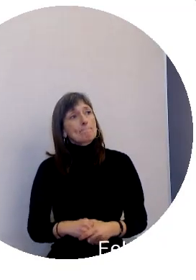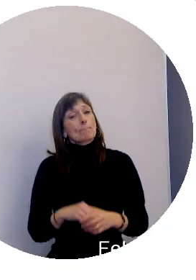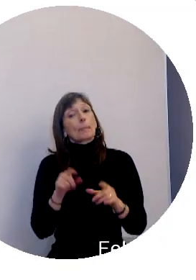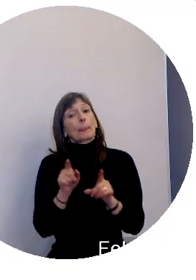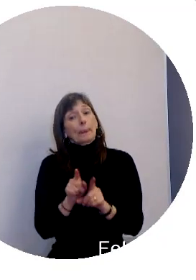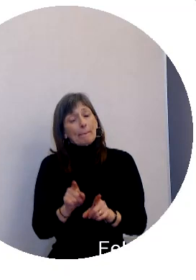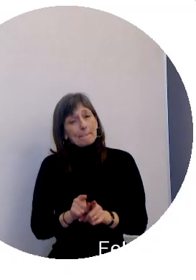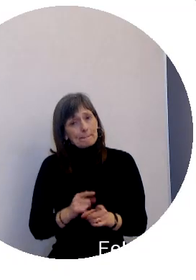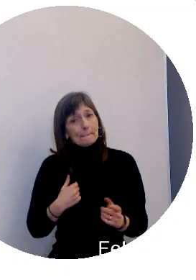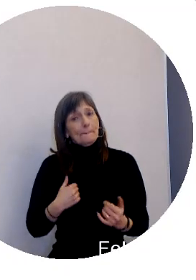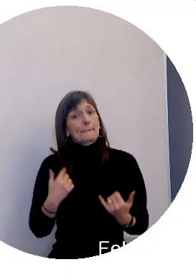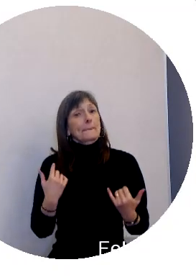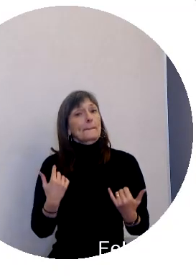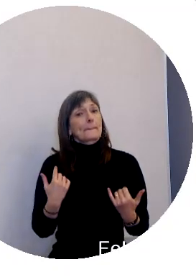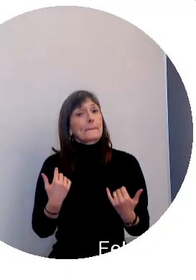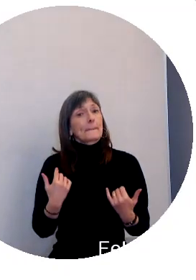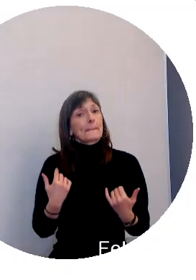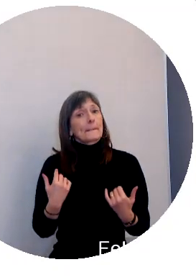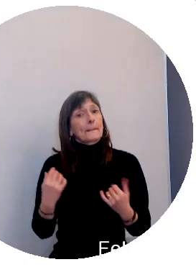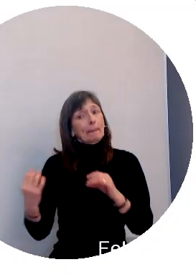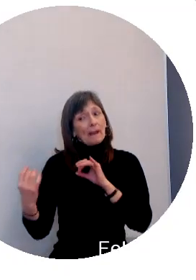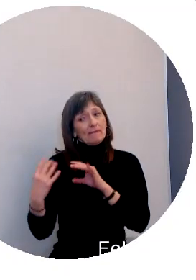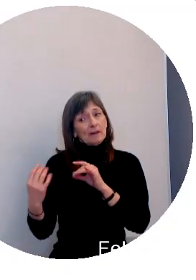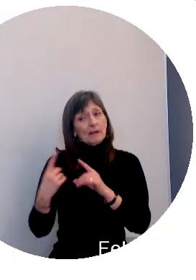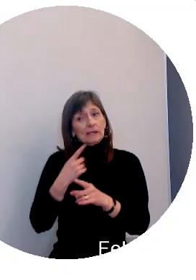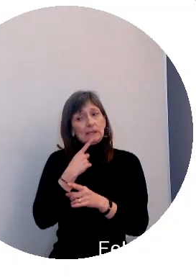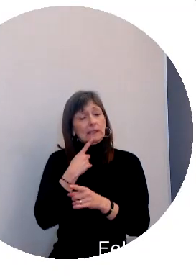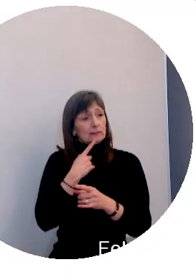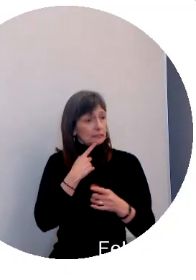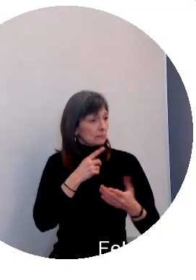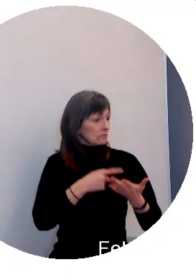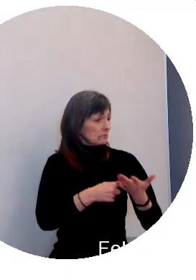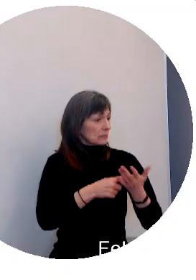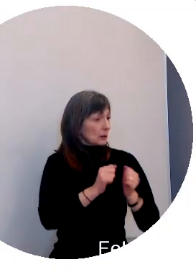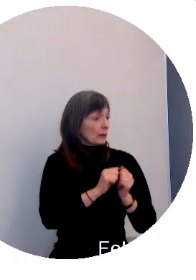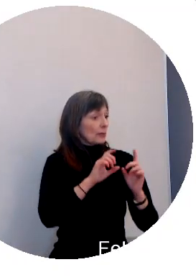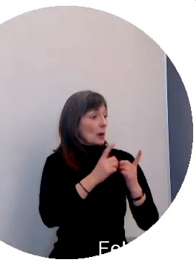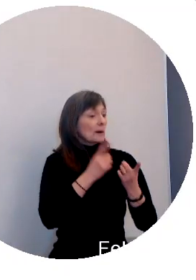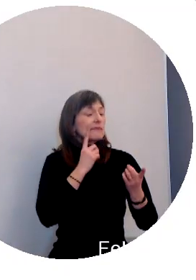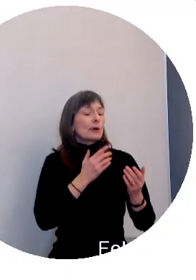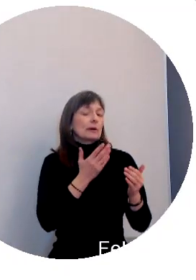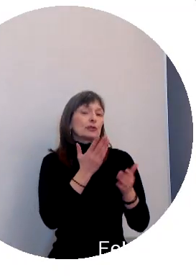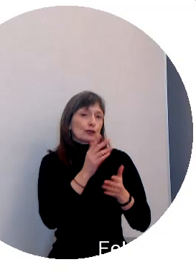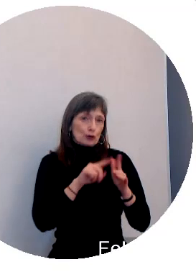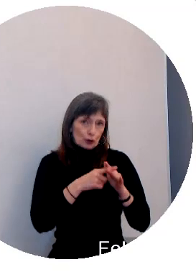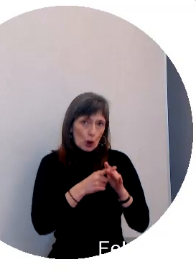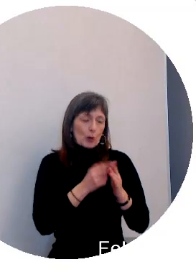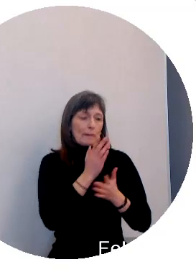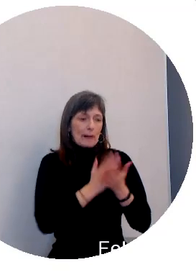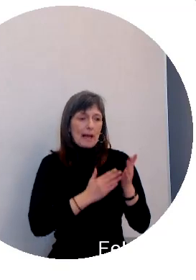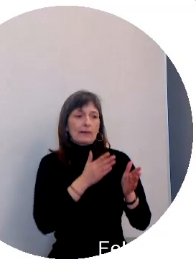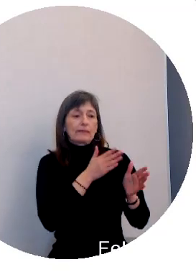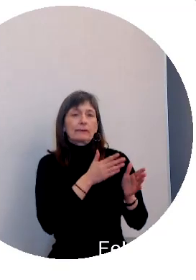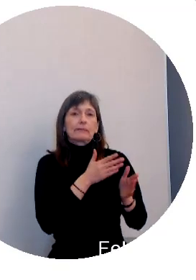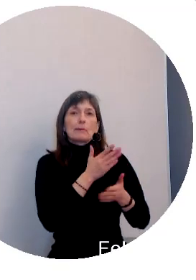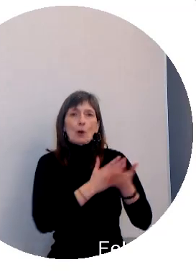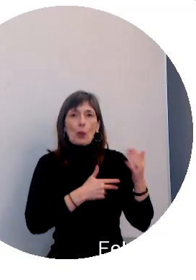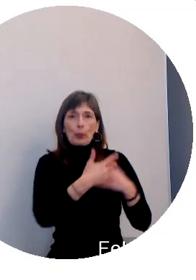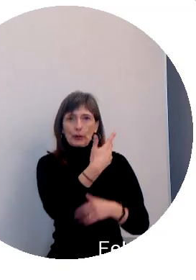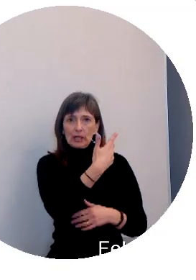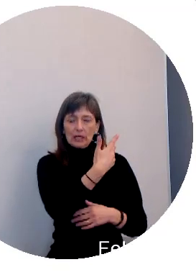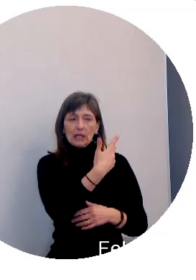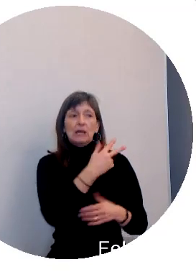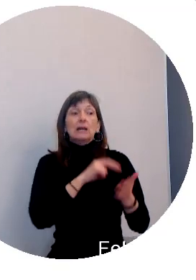we're currently gearing up, in consultation with the department for phase 3 for all the remaining schools that are